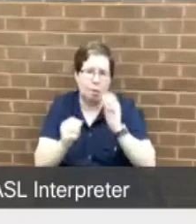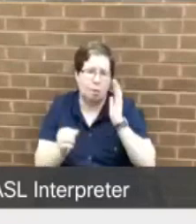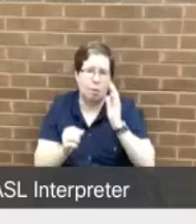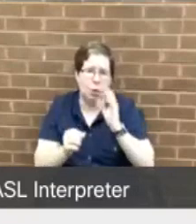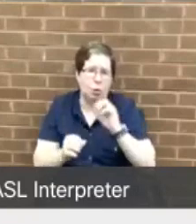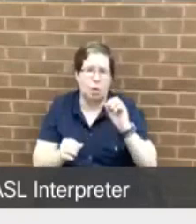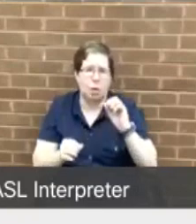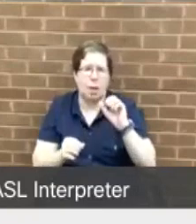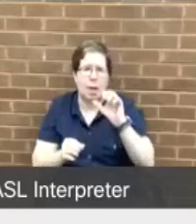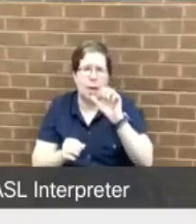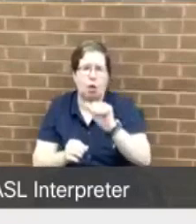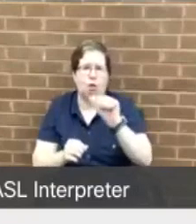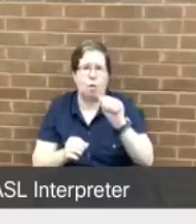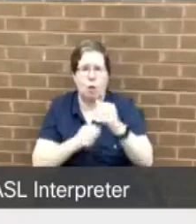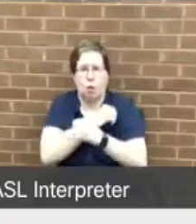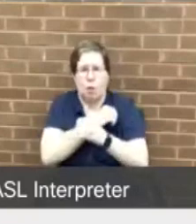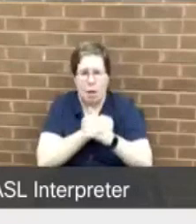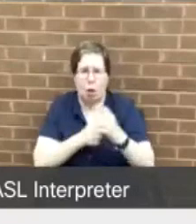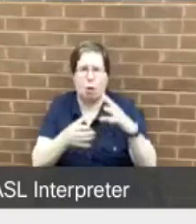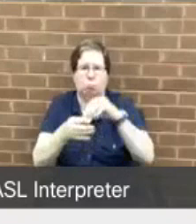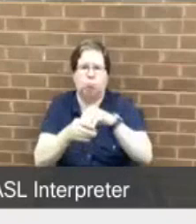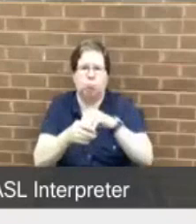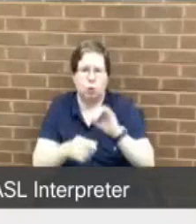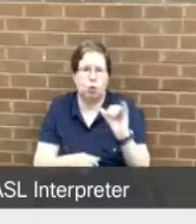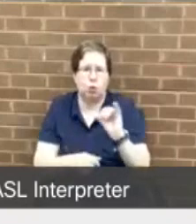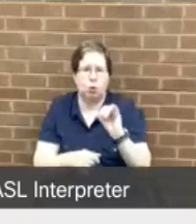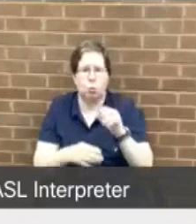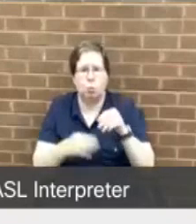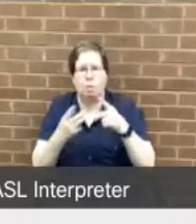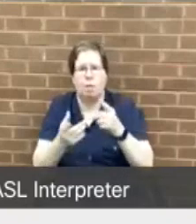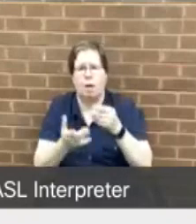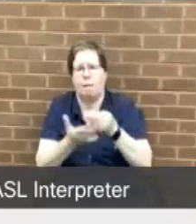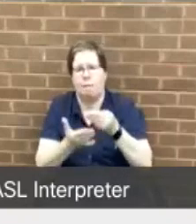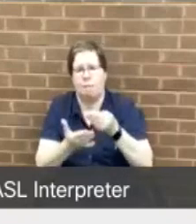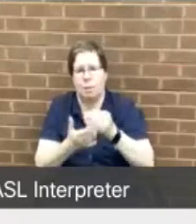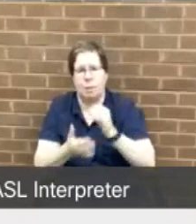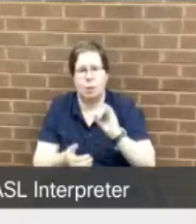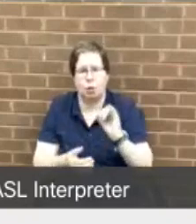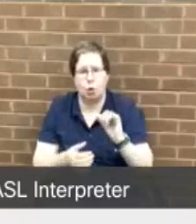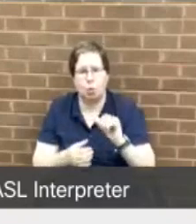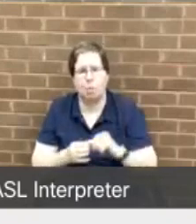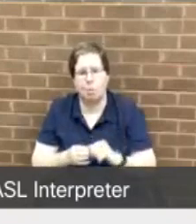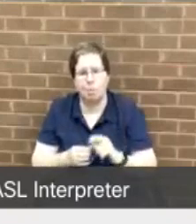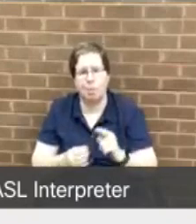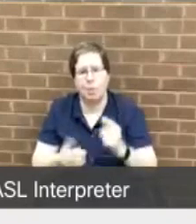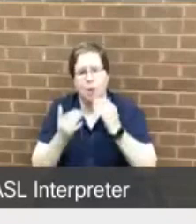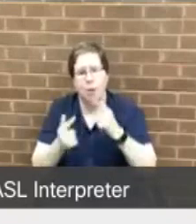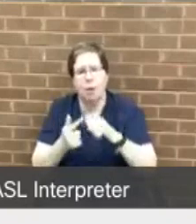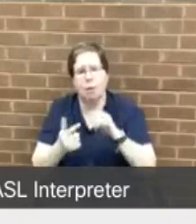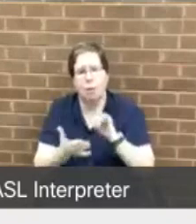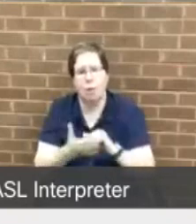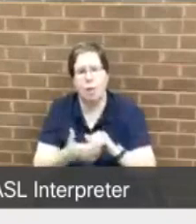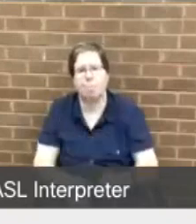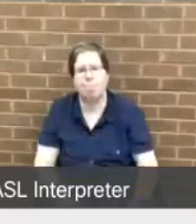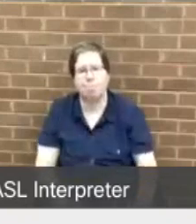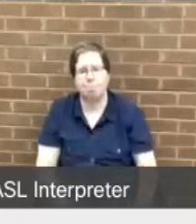to be getting on board with that as well and helping provide funding for that. So thank you for that.